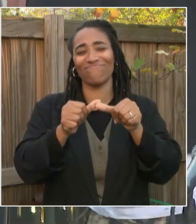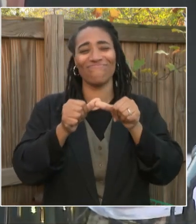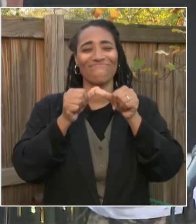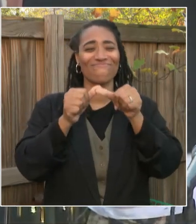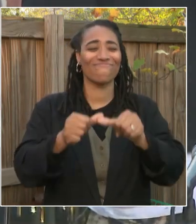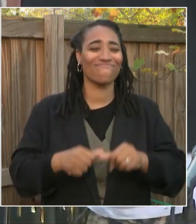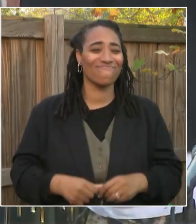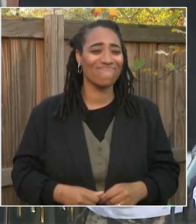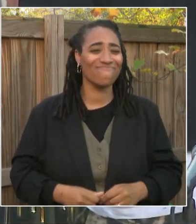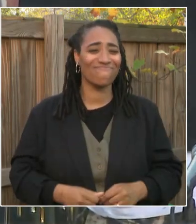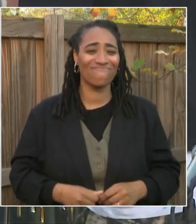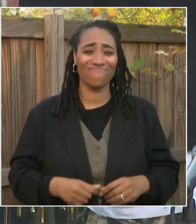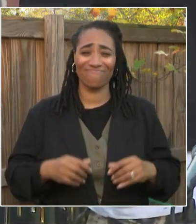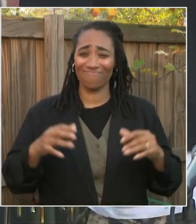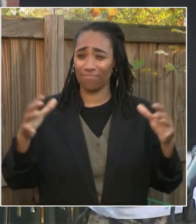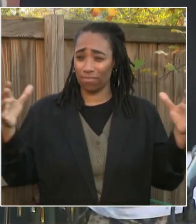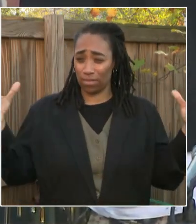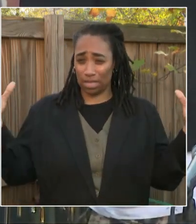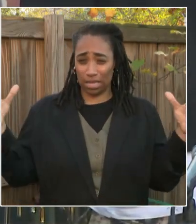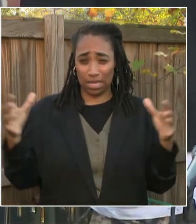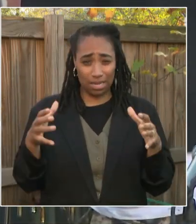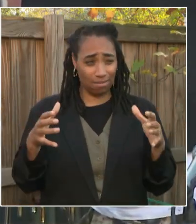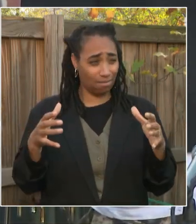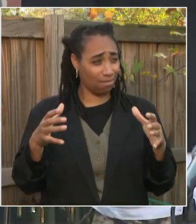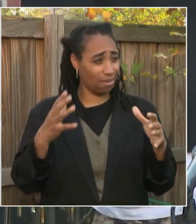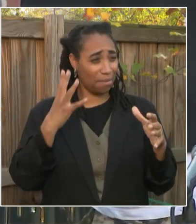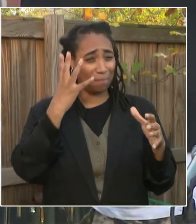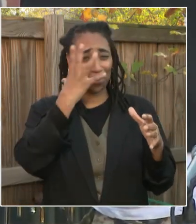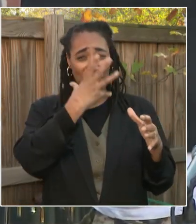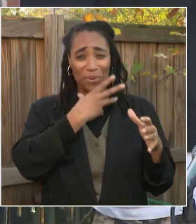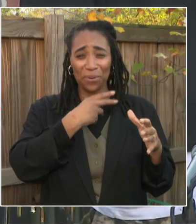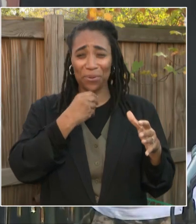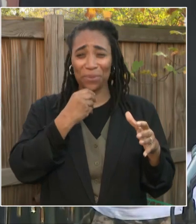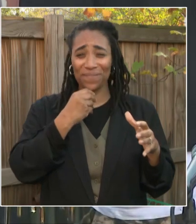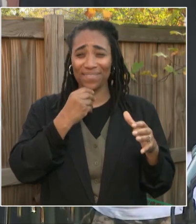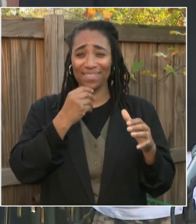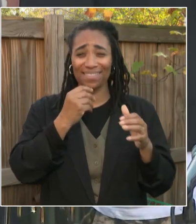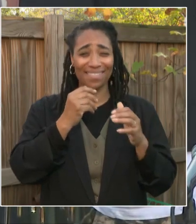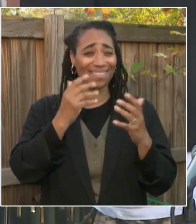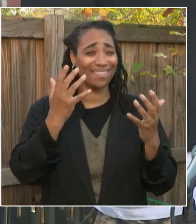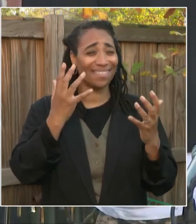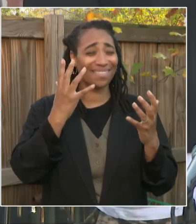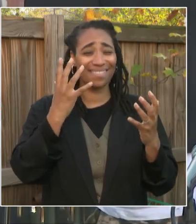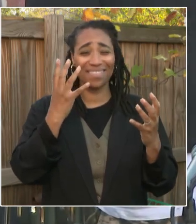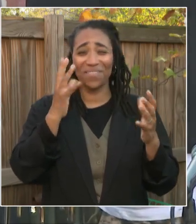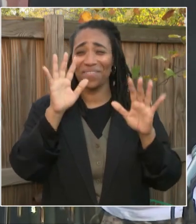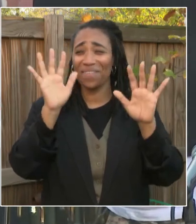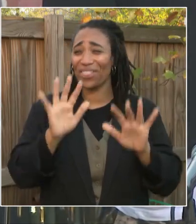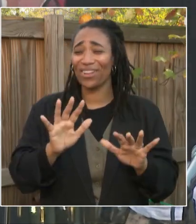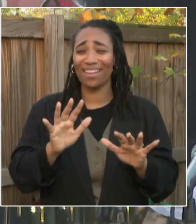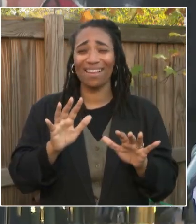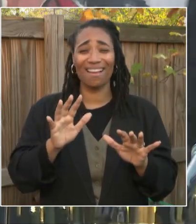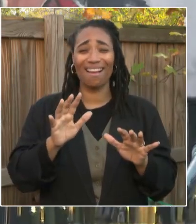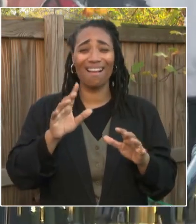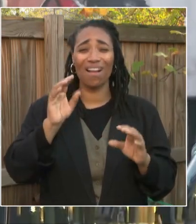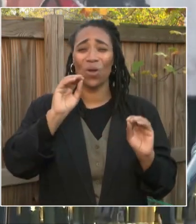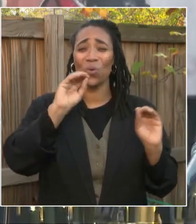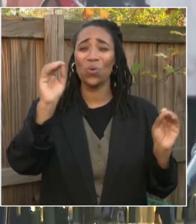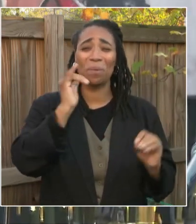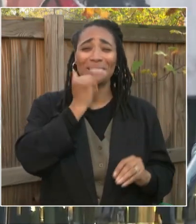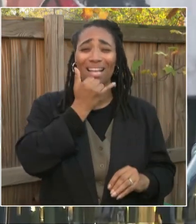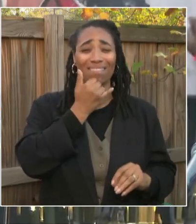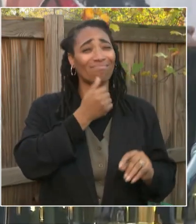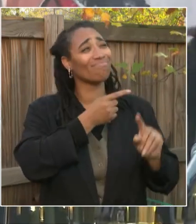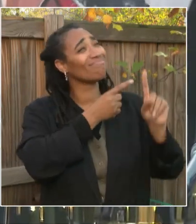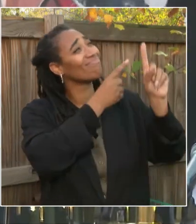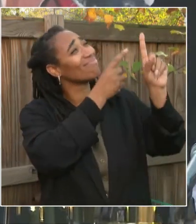beautiful weather, it ain't no mistake. God don't make no mistakes, man, at all. God don't make